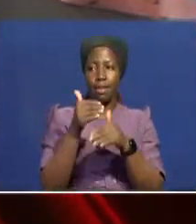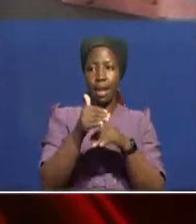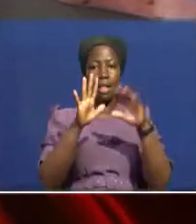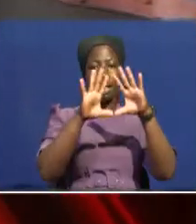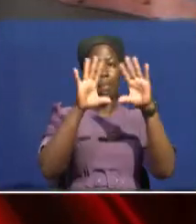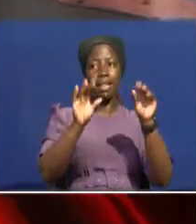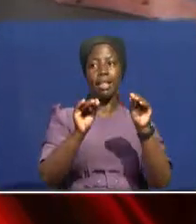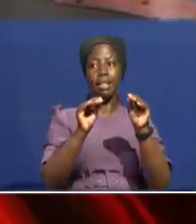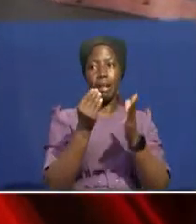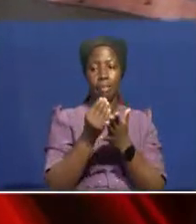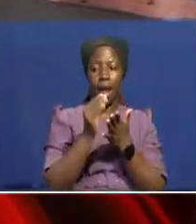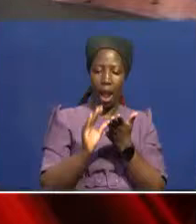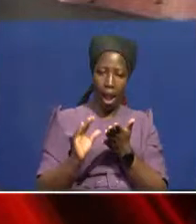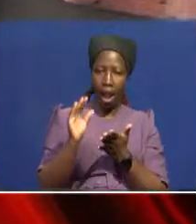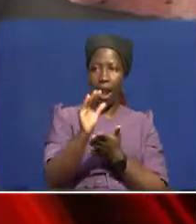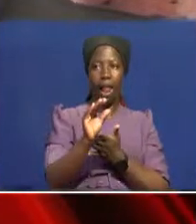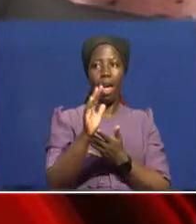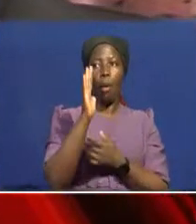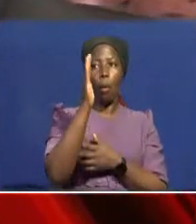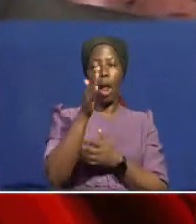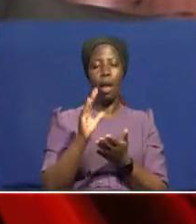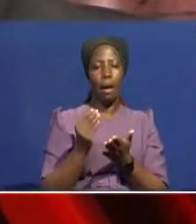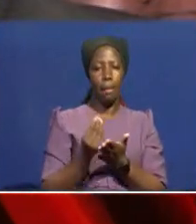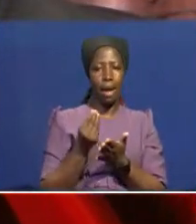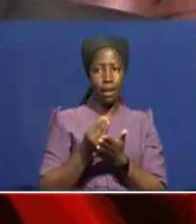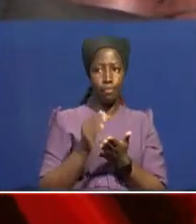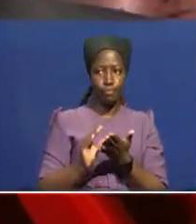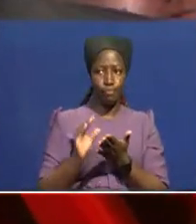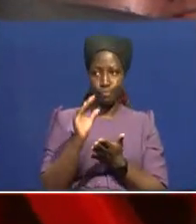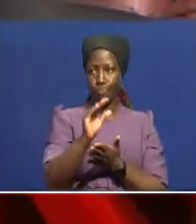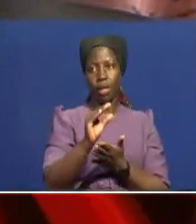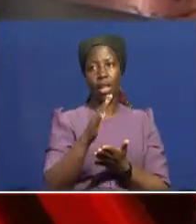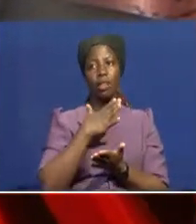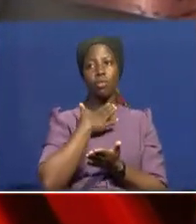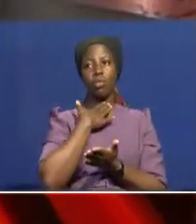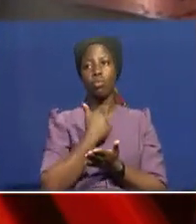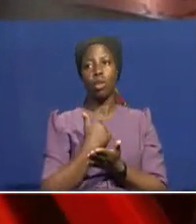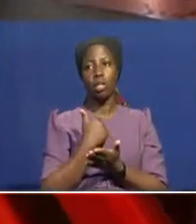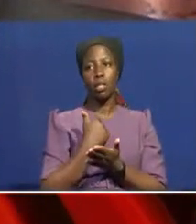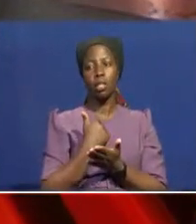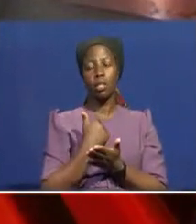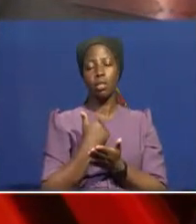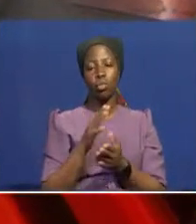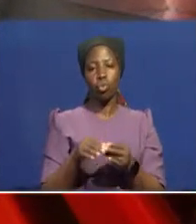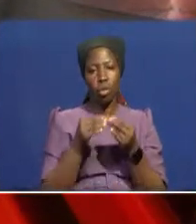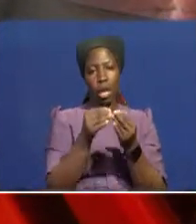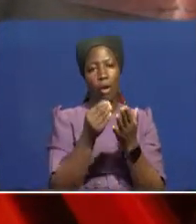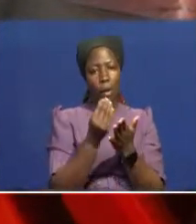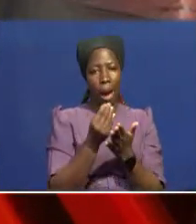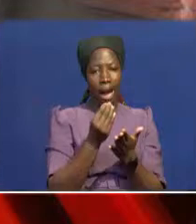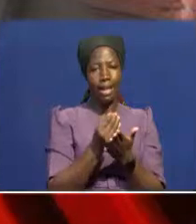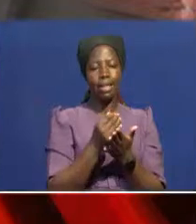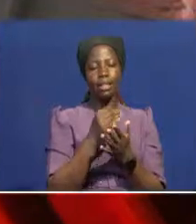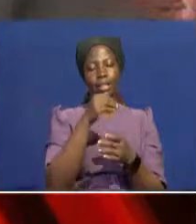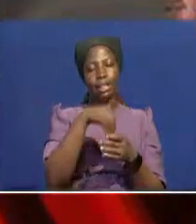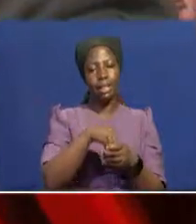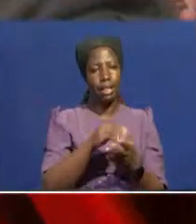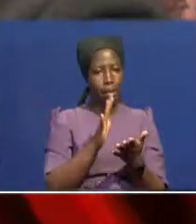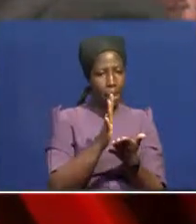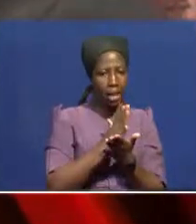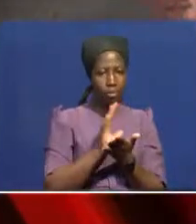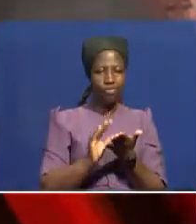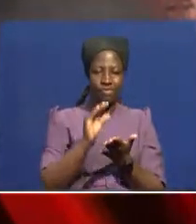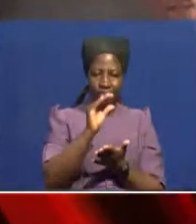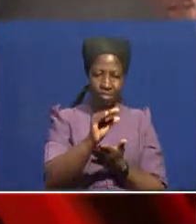think we put money. We'll be able to put money into it. And we want to build it in phases so that we can